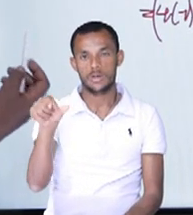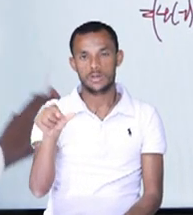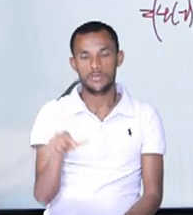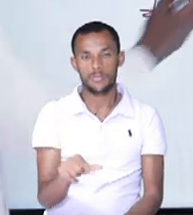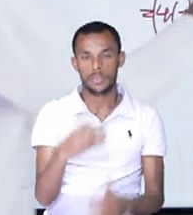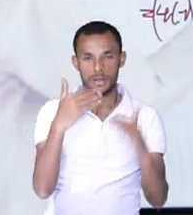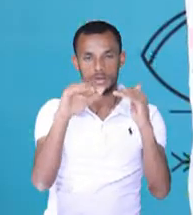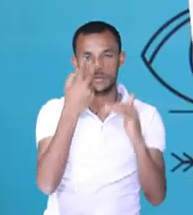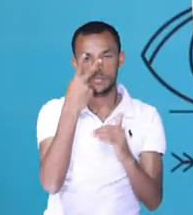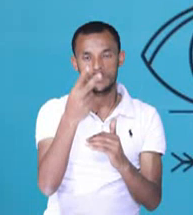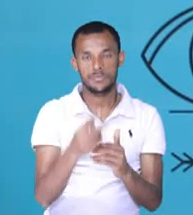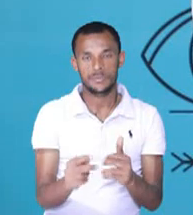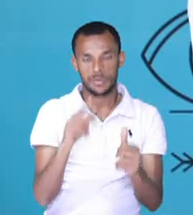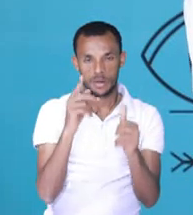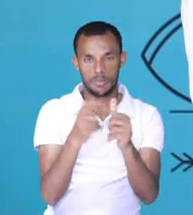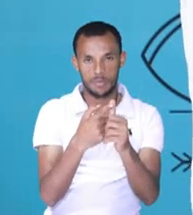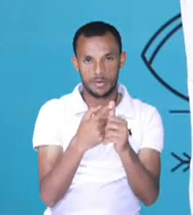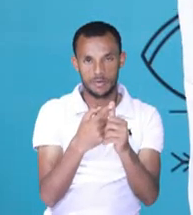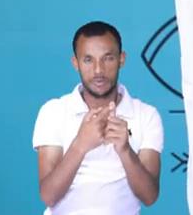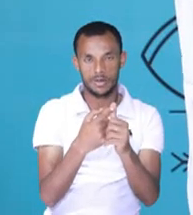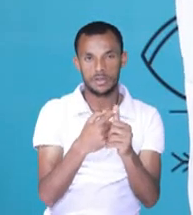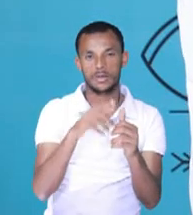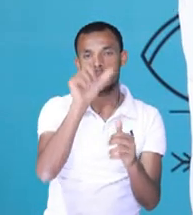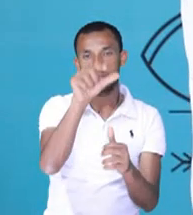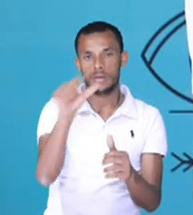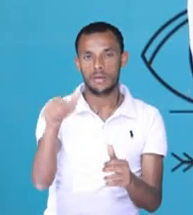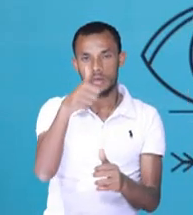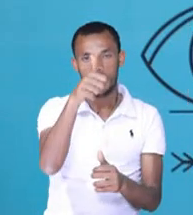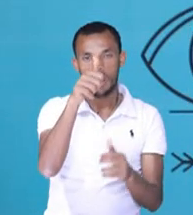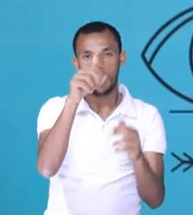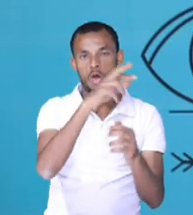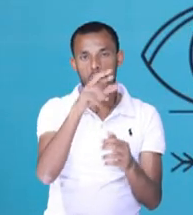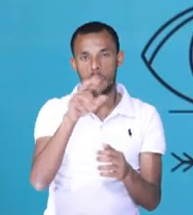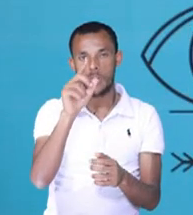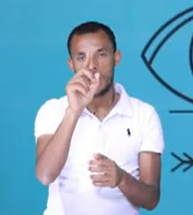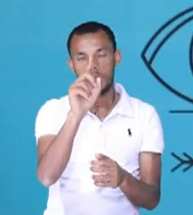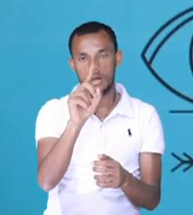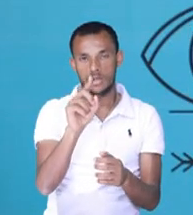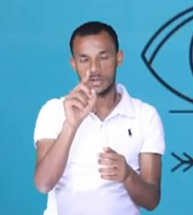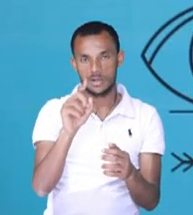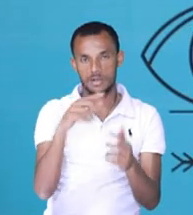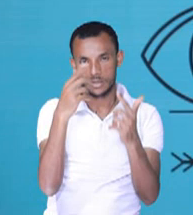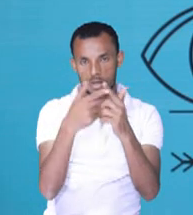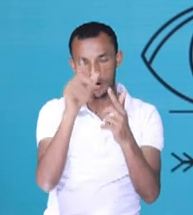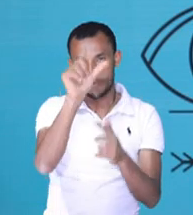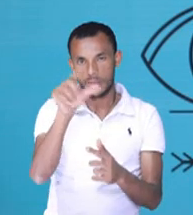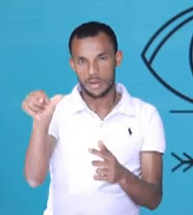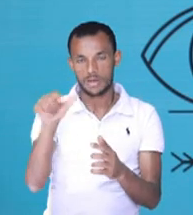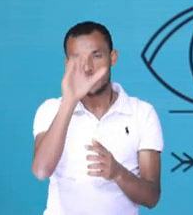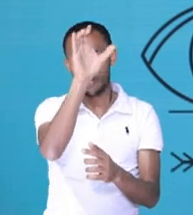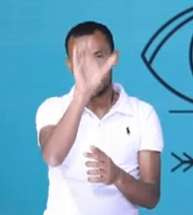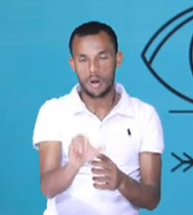will be the size? The first column, matrix A has row 1, second matrix has column 1. It will